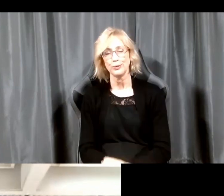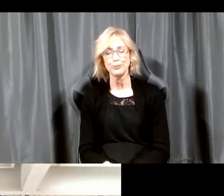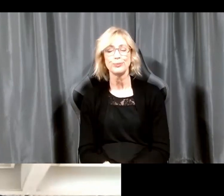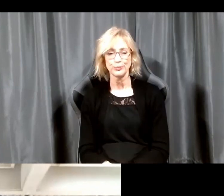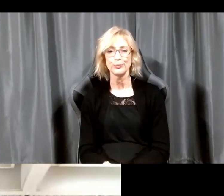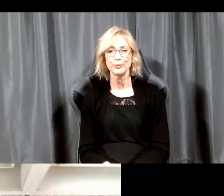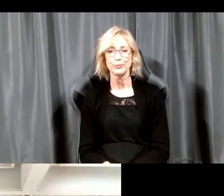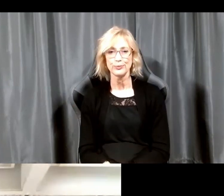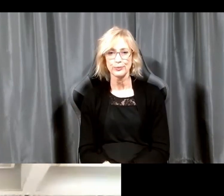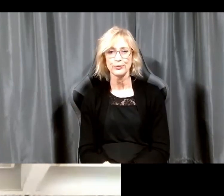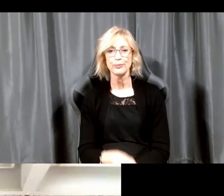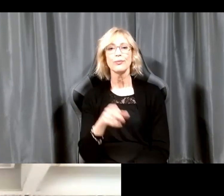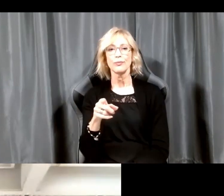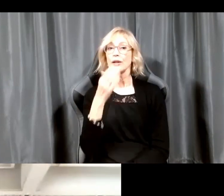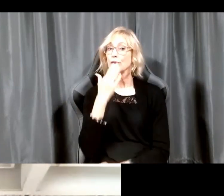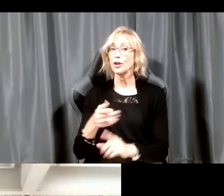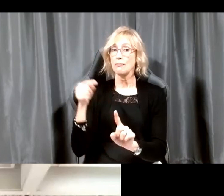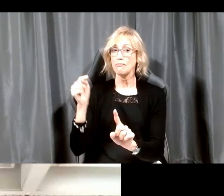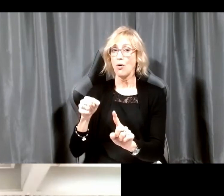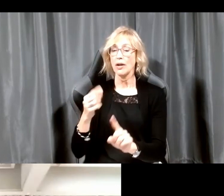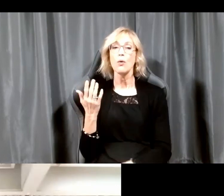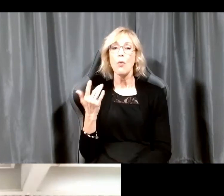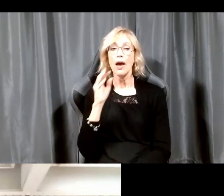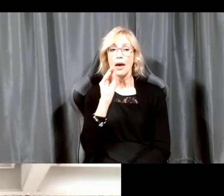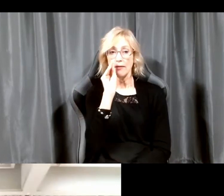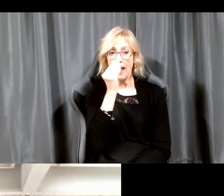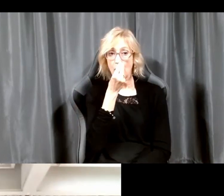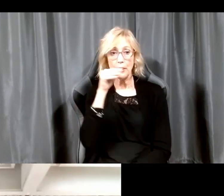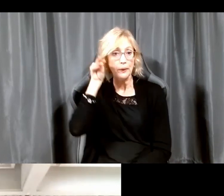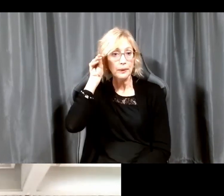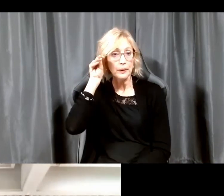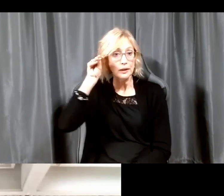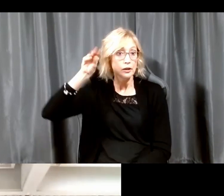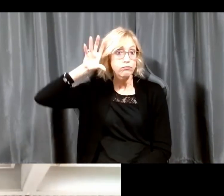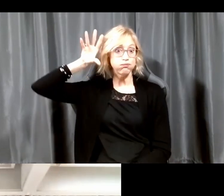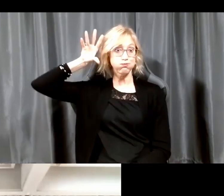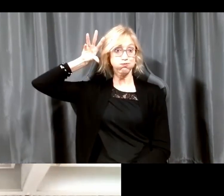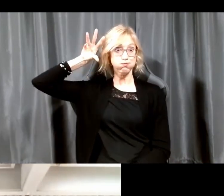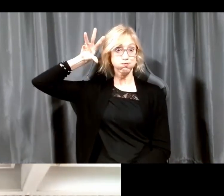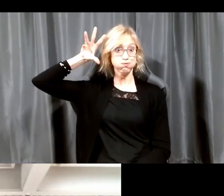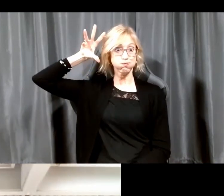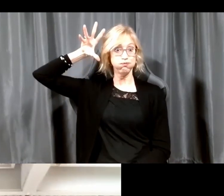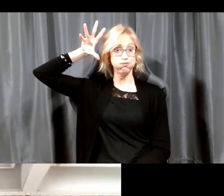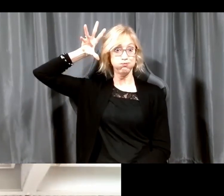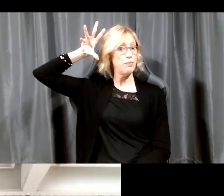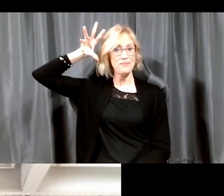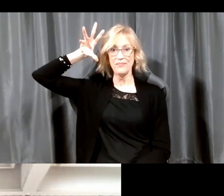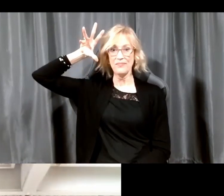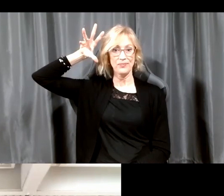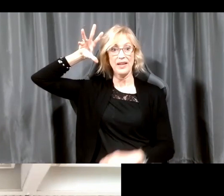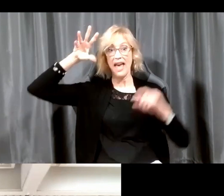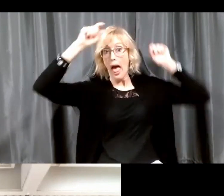Yeah, that's a good point, because the flower is small also. You don't want anything that's going to be so big, like a hat